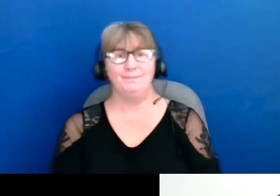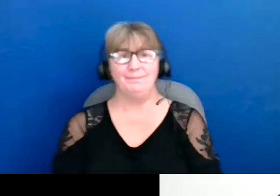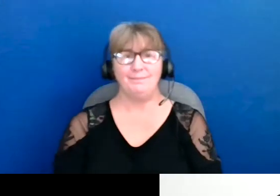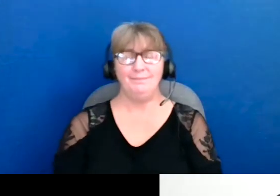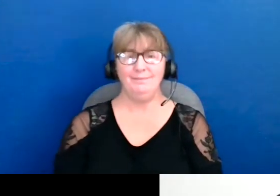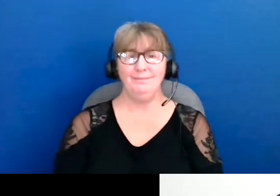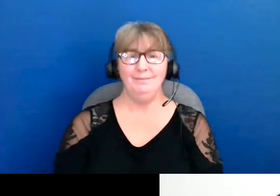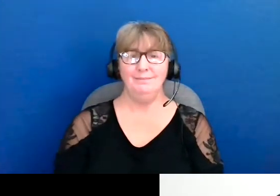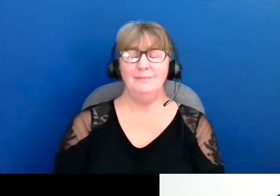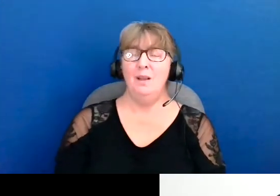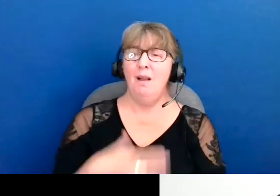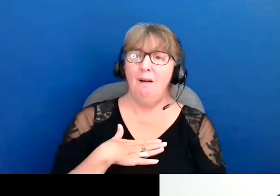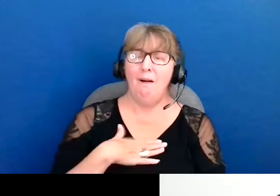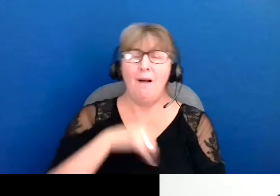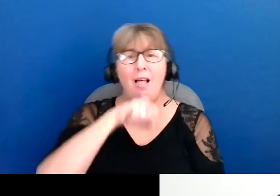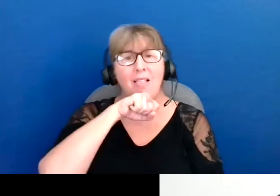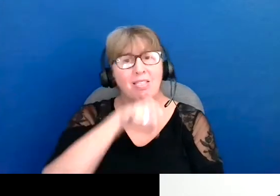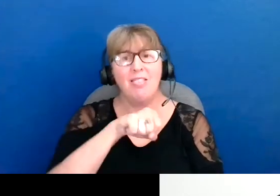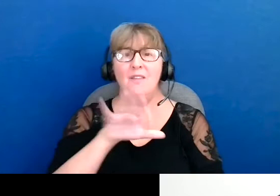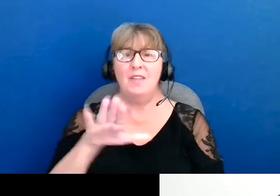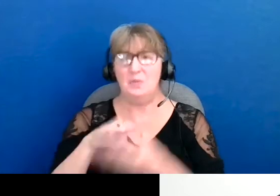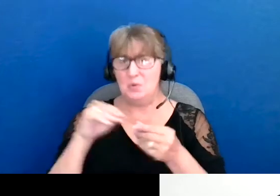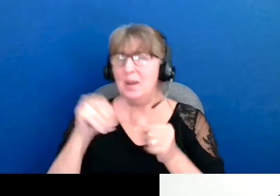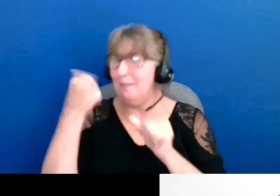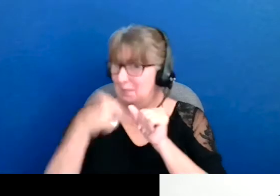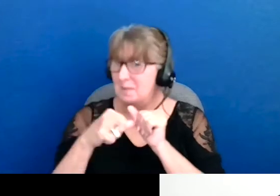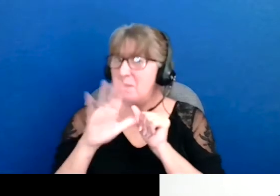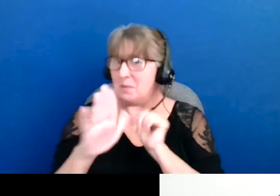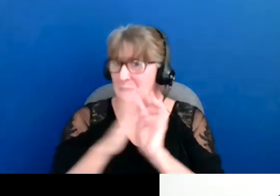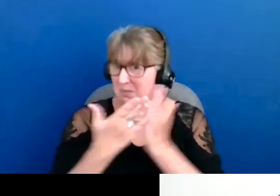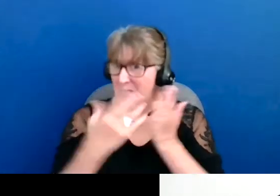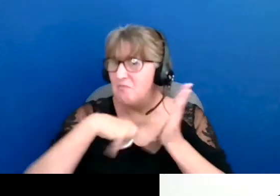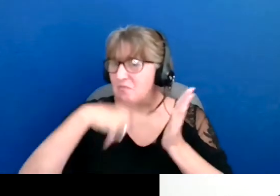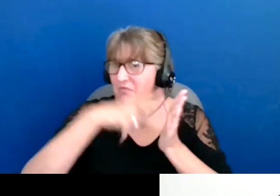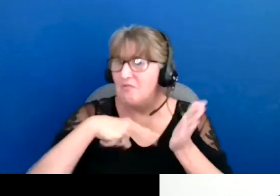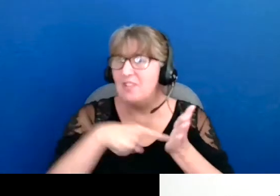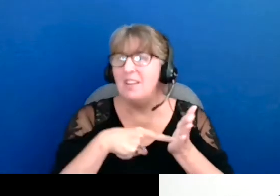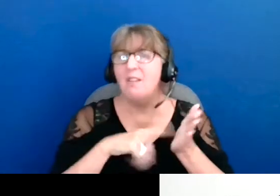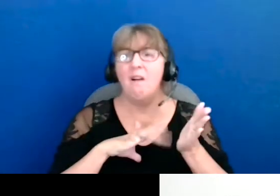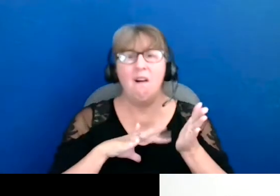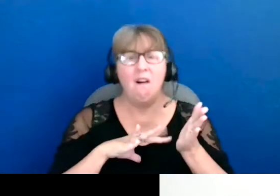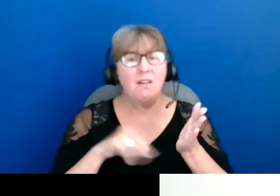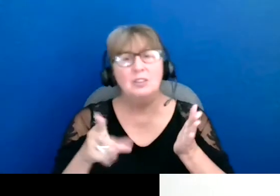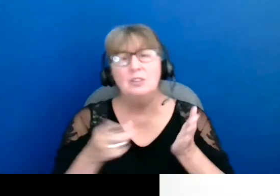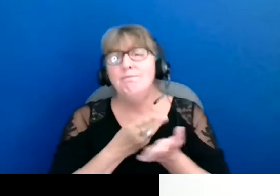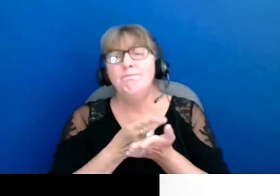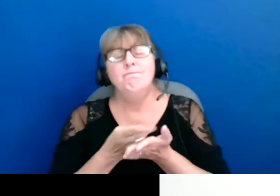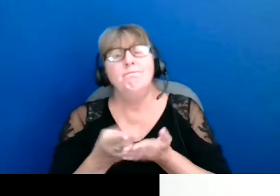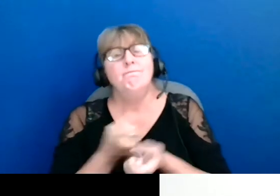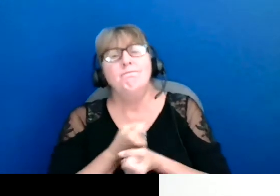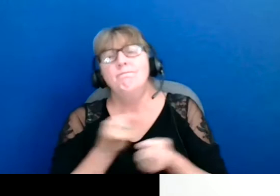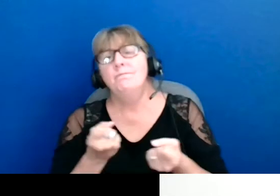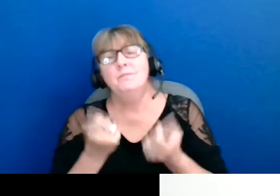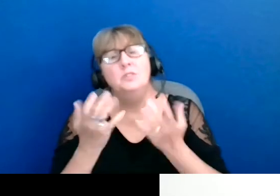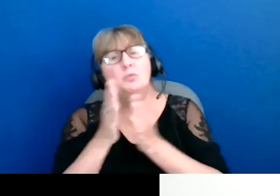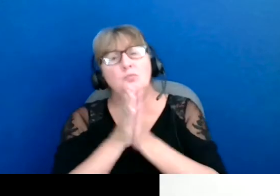I mean, I absolutely loved it. I remember reading this in your book as well, and just seeing how authentic your motive was to become a lawyer